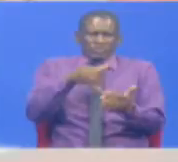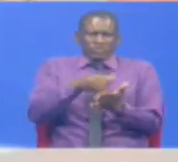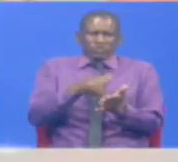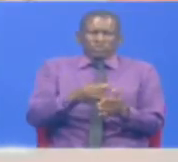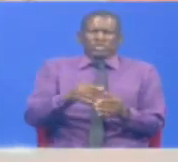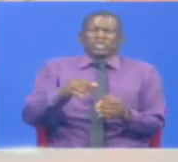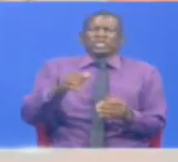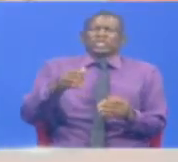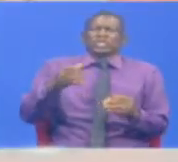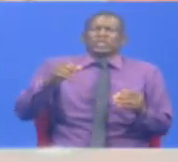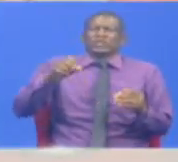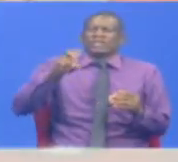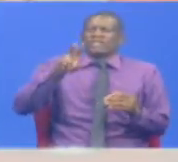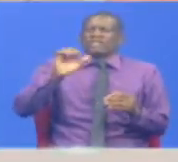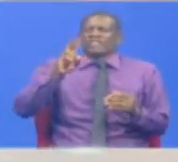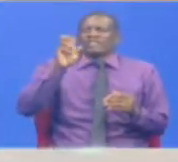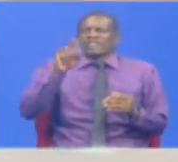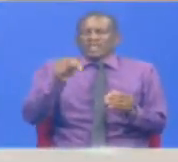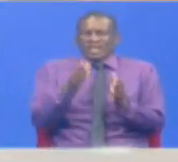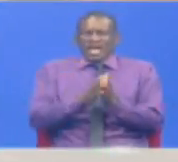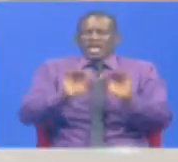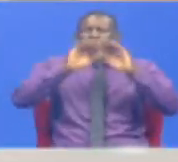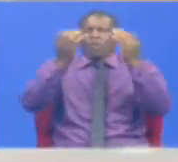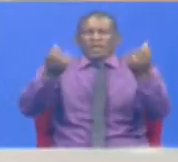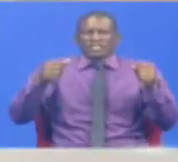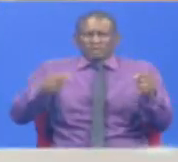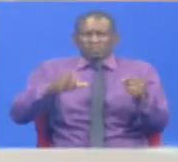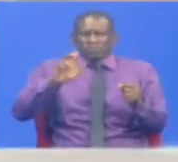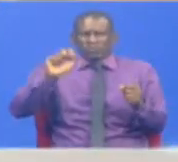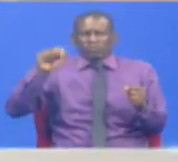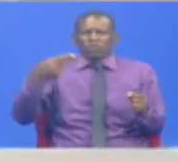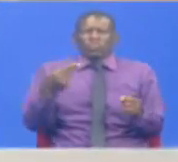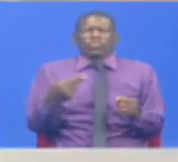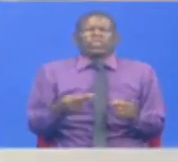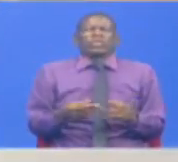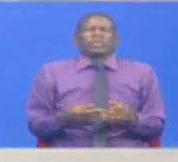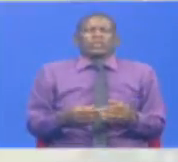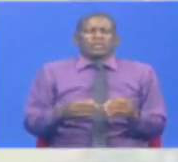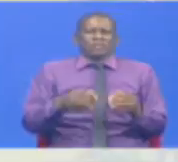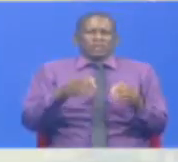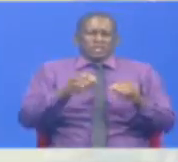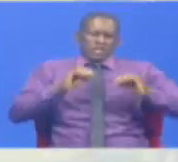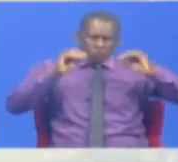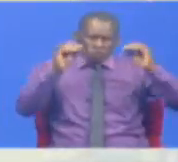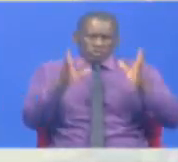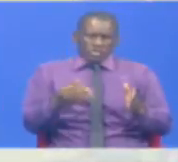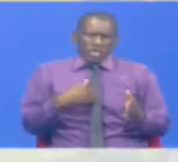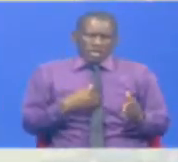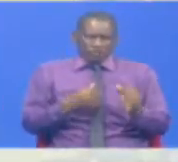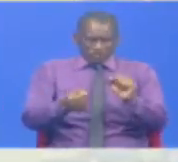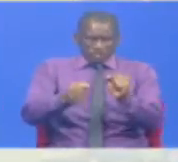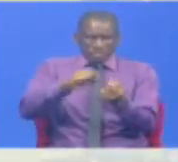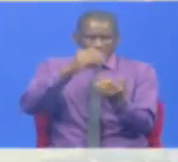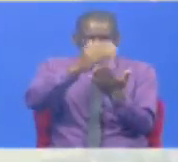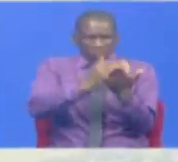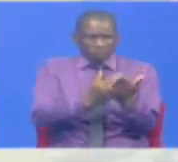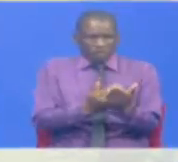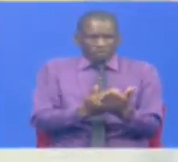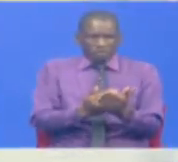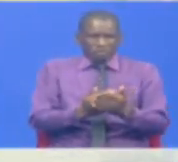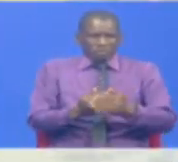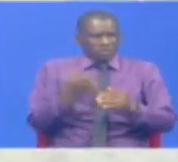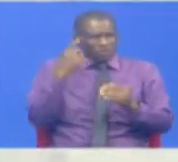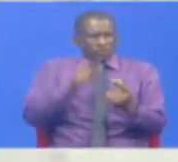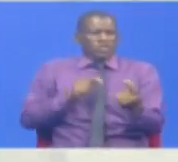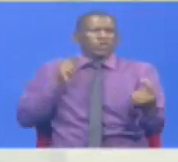winner Vivian Cheruiyot, and world champion Ruth Chepngetich. Her coach has adjusted the program to suit the